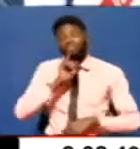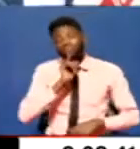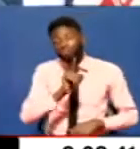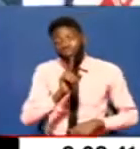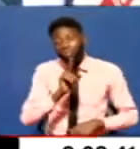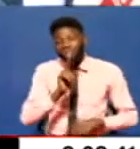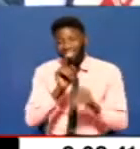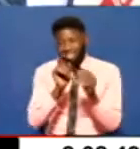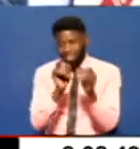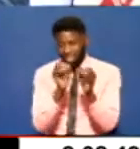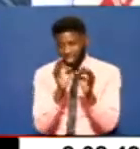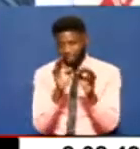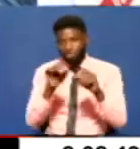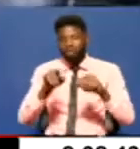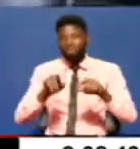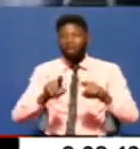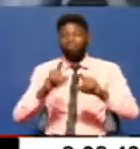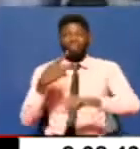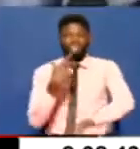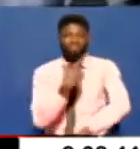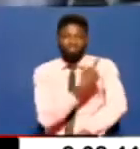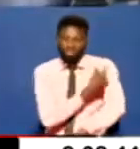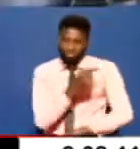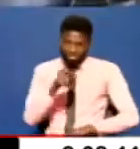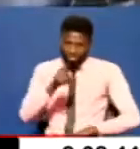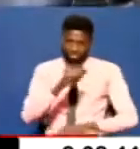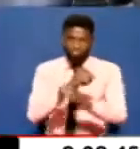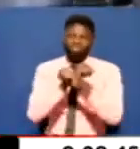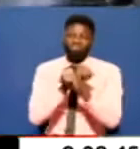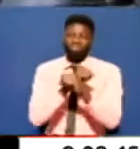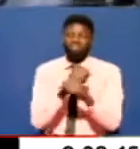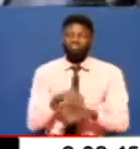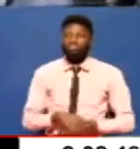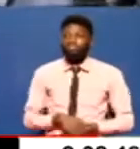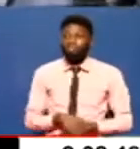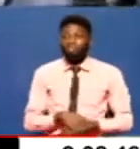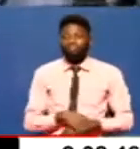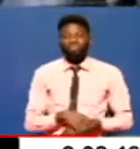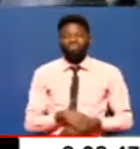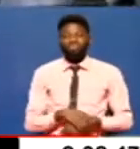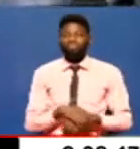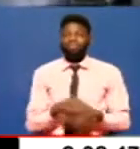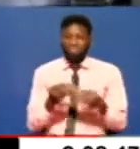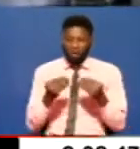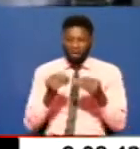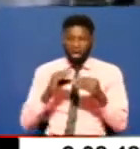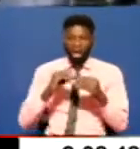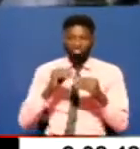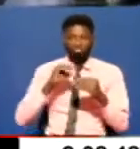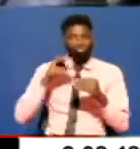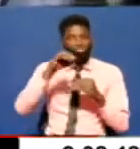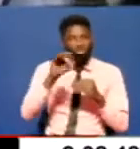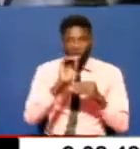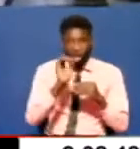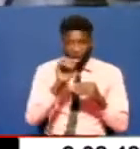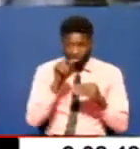kupatiwa chajo we mwenyewe, unajikinga we mwenyewe. Kama ile cashless, tunataka tuone kama pia tutaweza kuifanya, ndio tuone kwamba